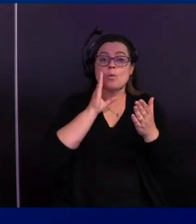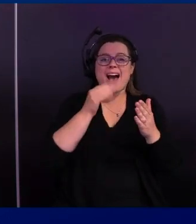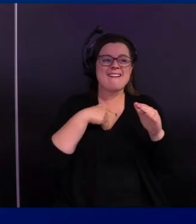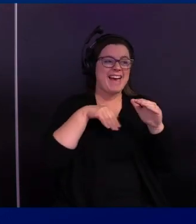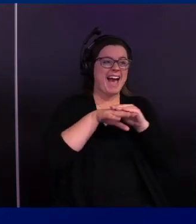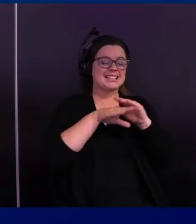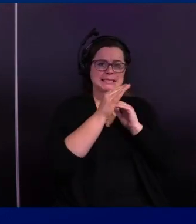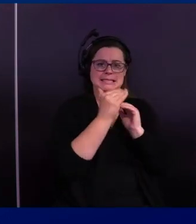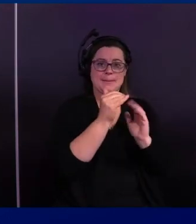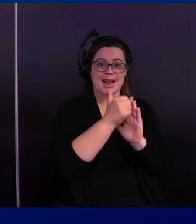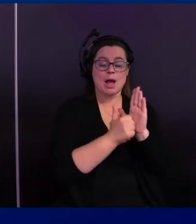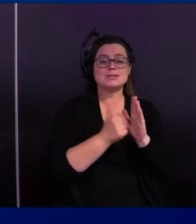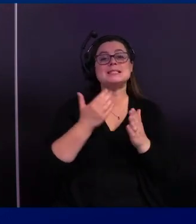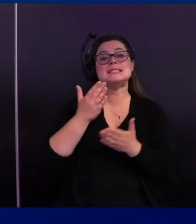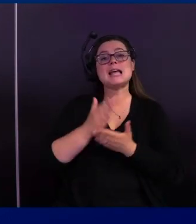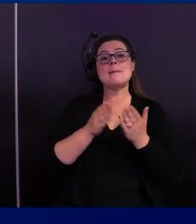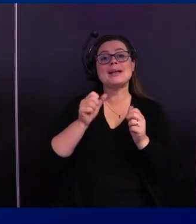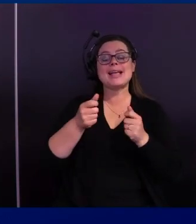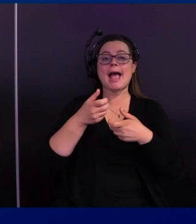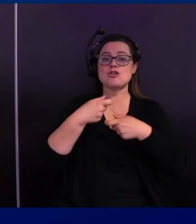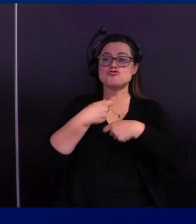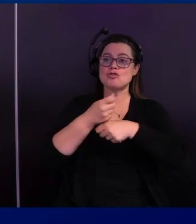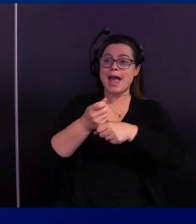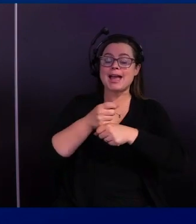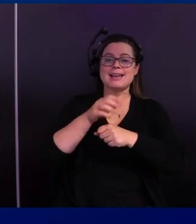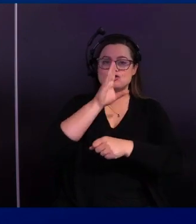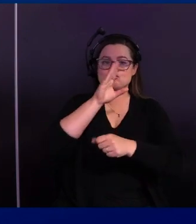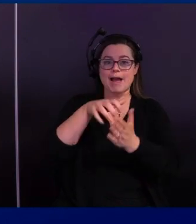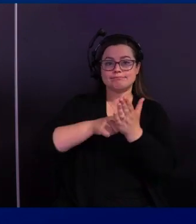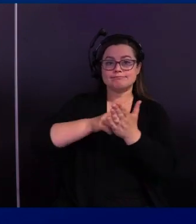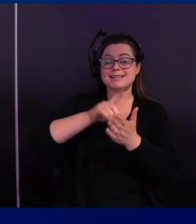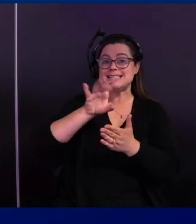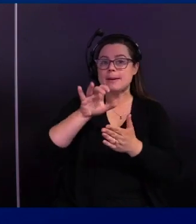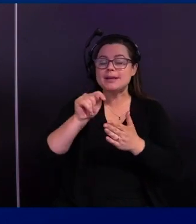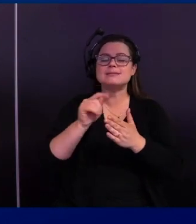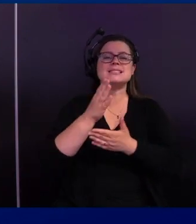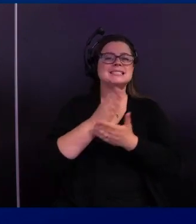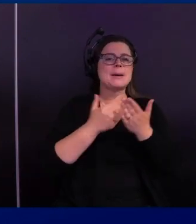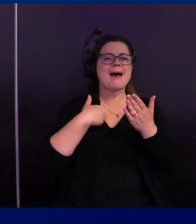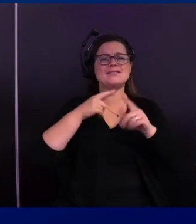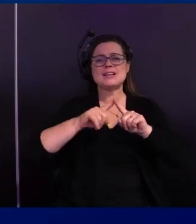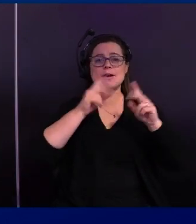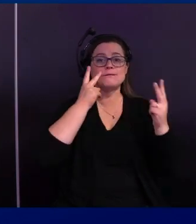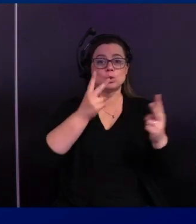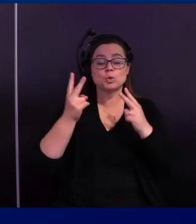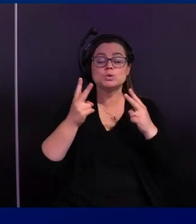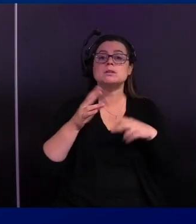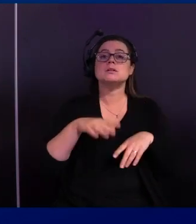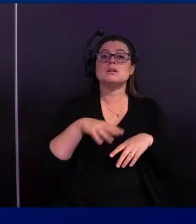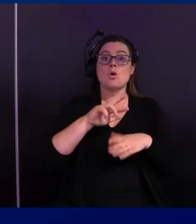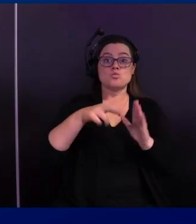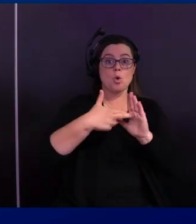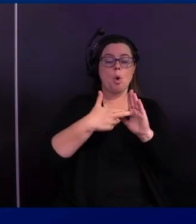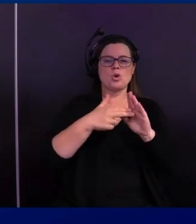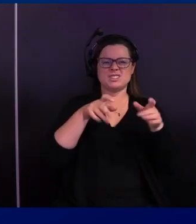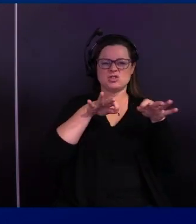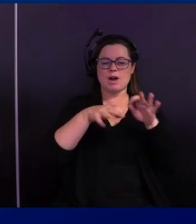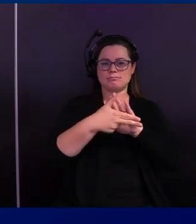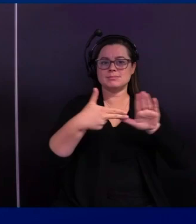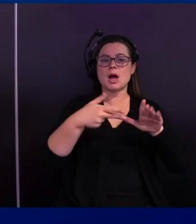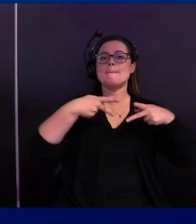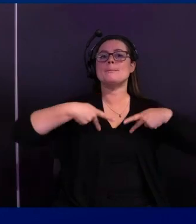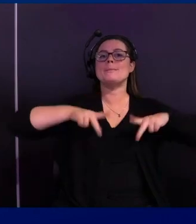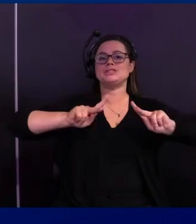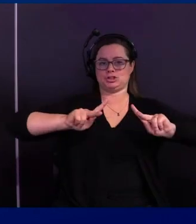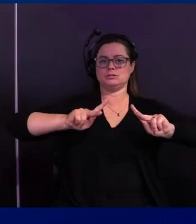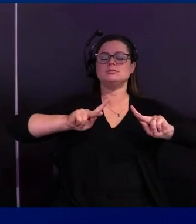some users are going to be able to create direct debits, some users are only going to be able to view. All of those rules we can describe as permissions. They are the